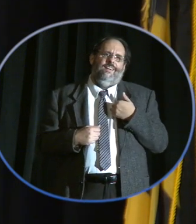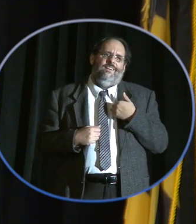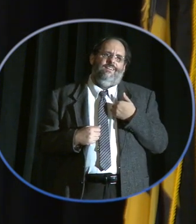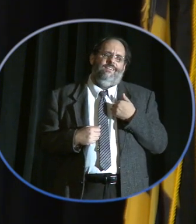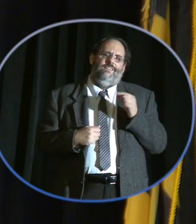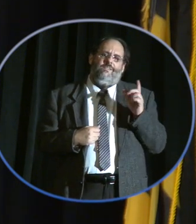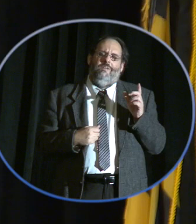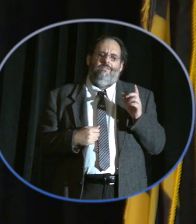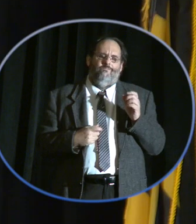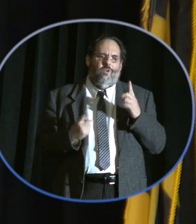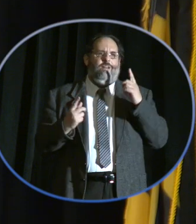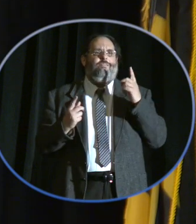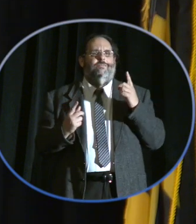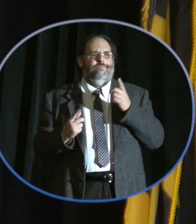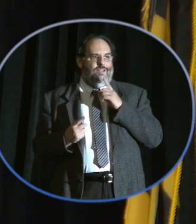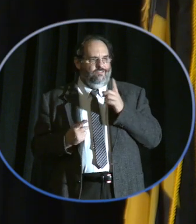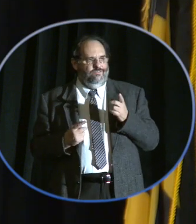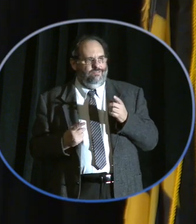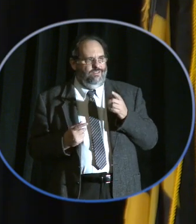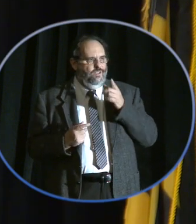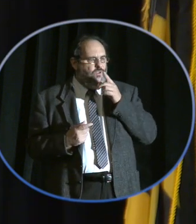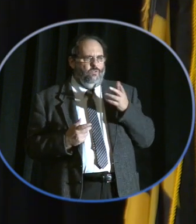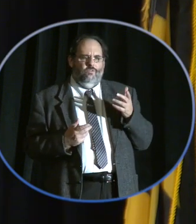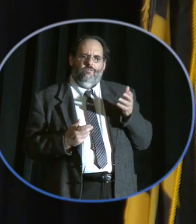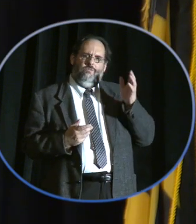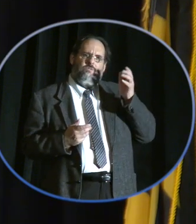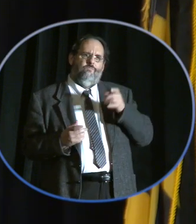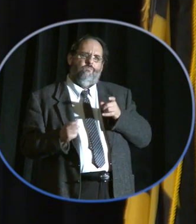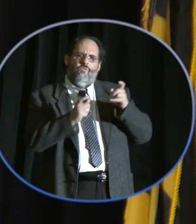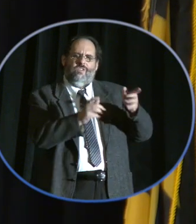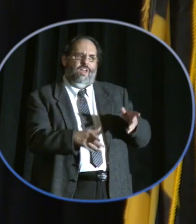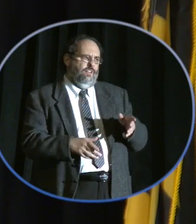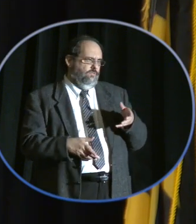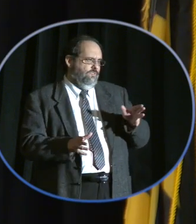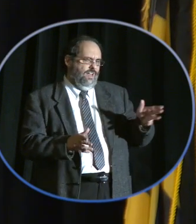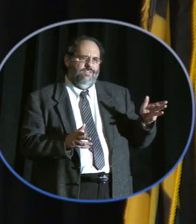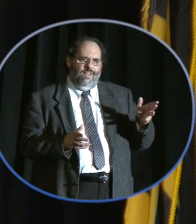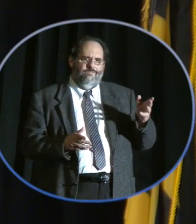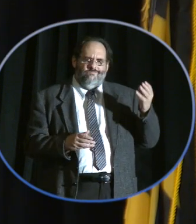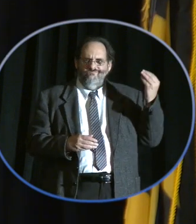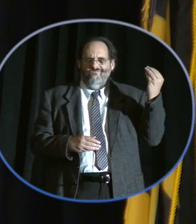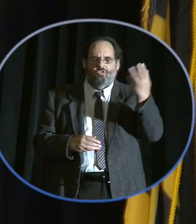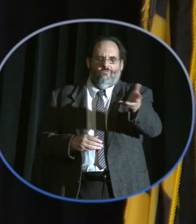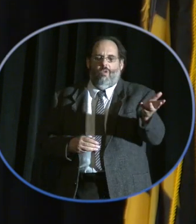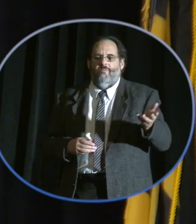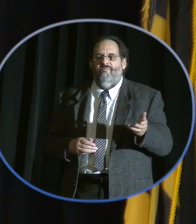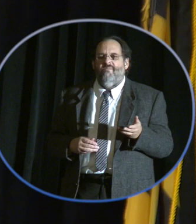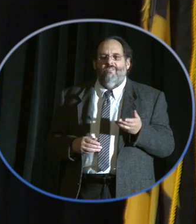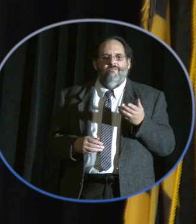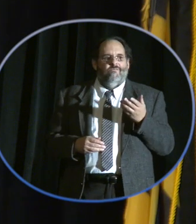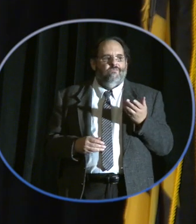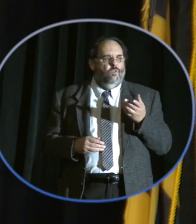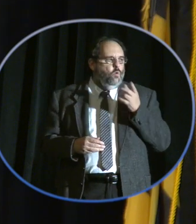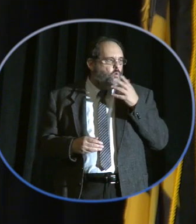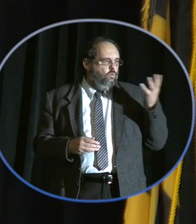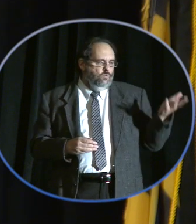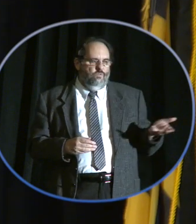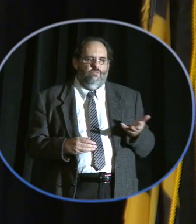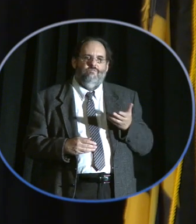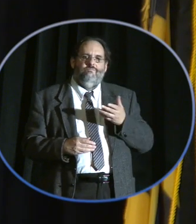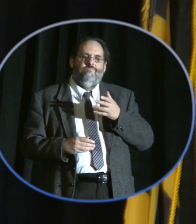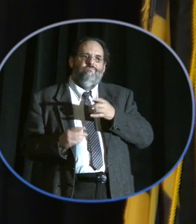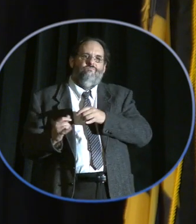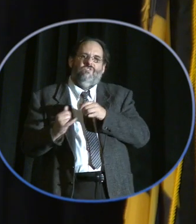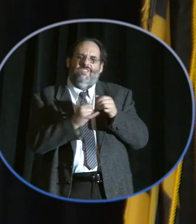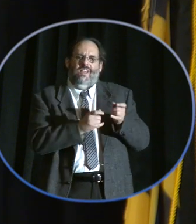it's a little bit of a surprise as to who the presenters are, and I'm gonna let them tell you, you know, exactly who they are